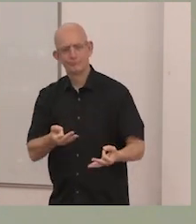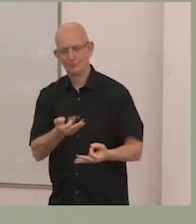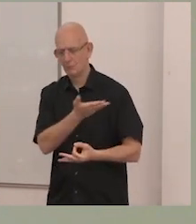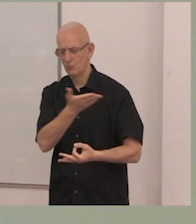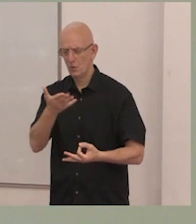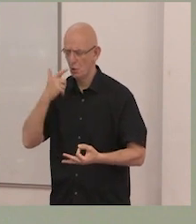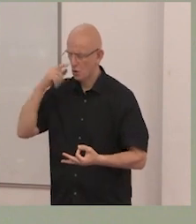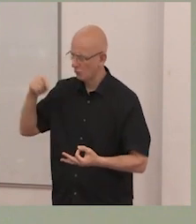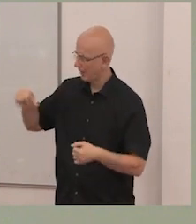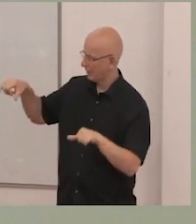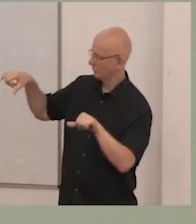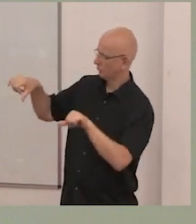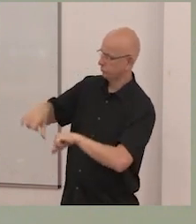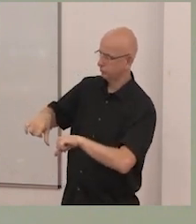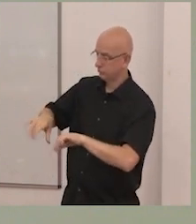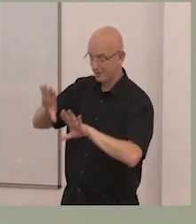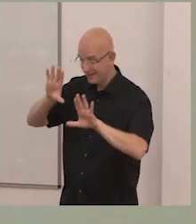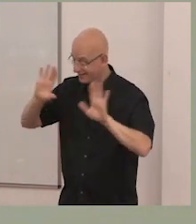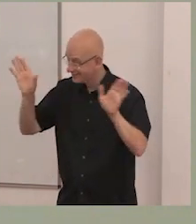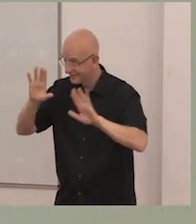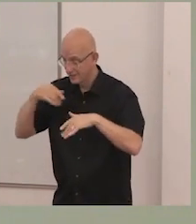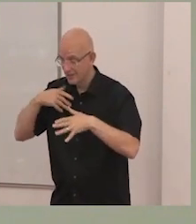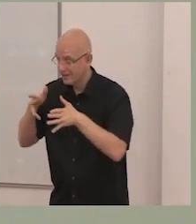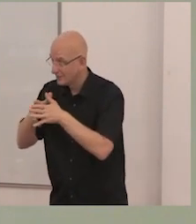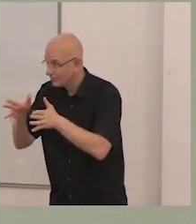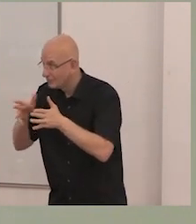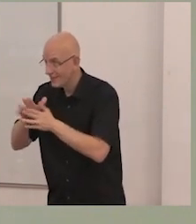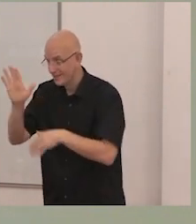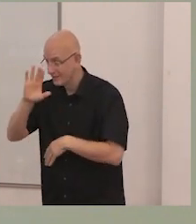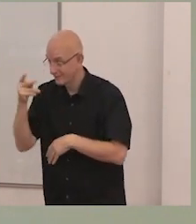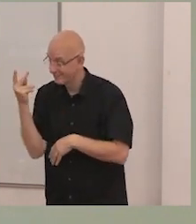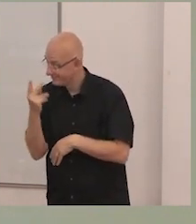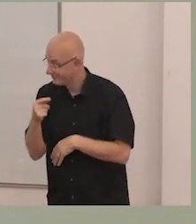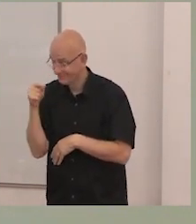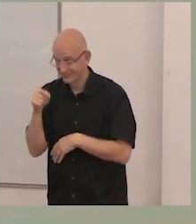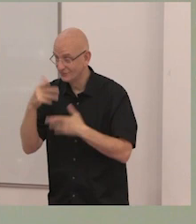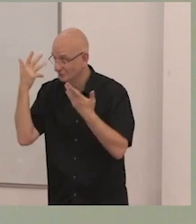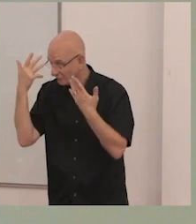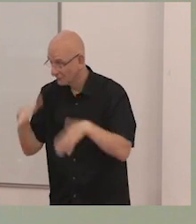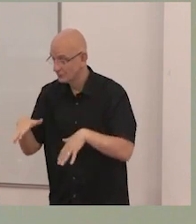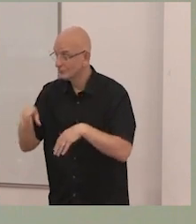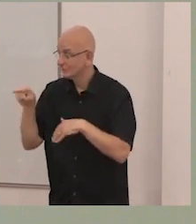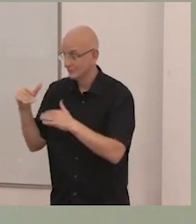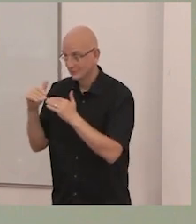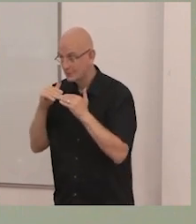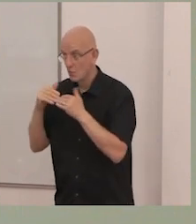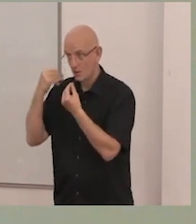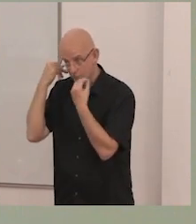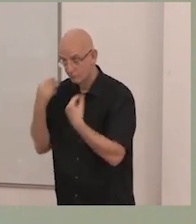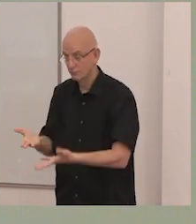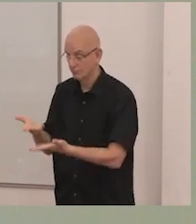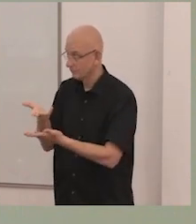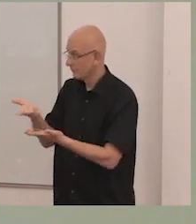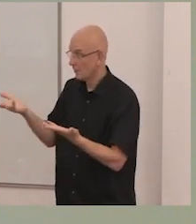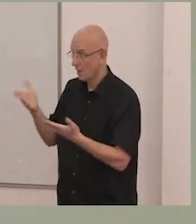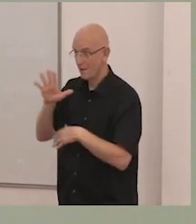in Ukraine already. It was 15 years ago. But things were starting already, and when